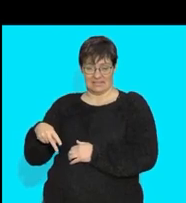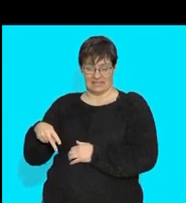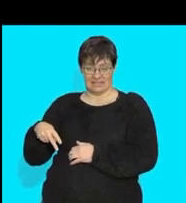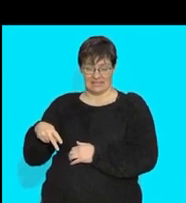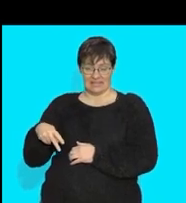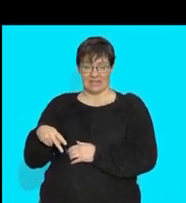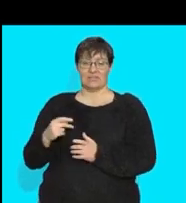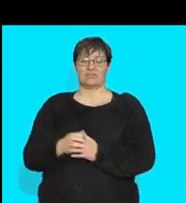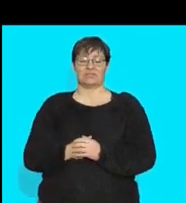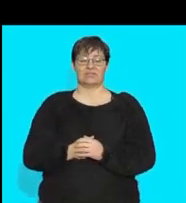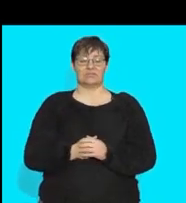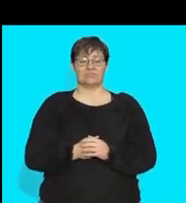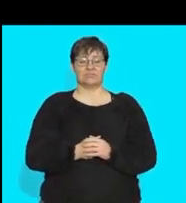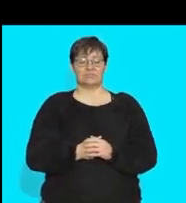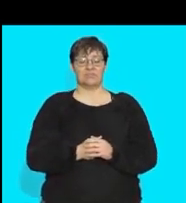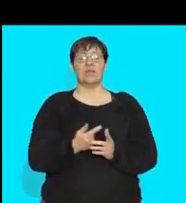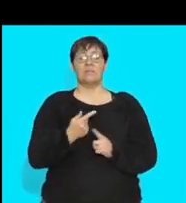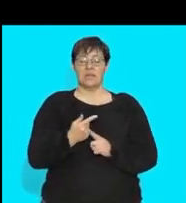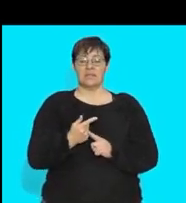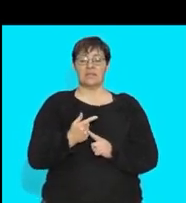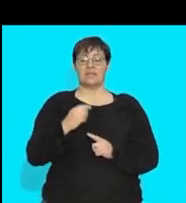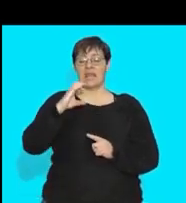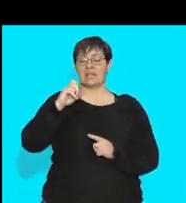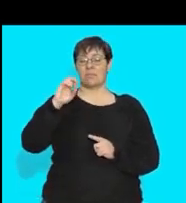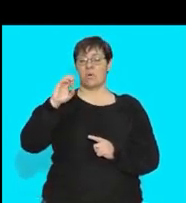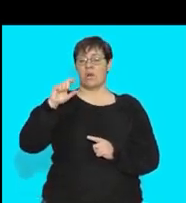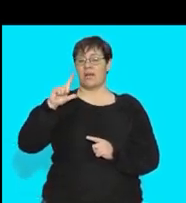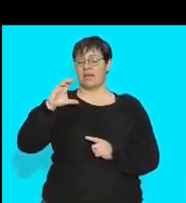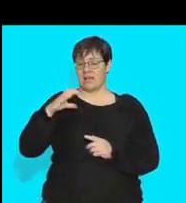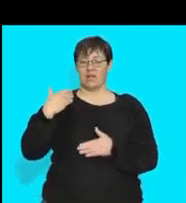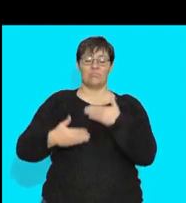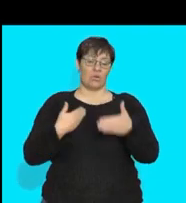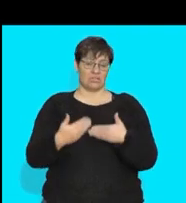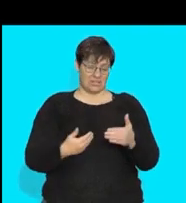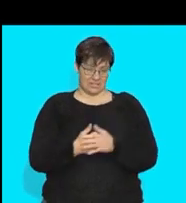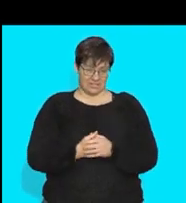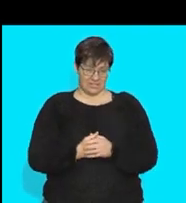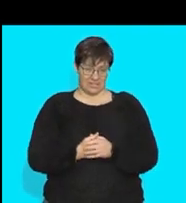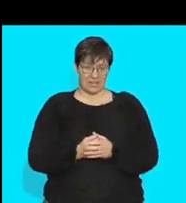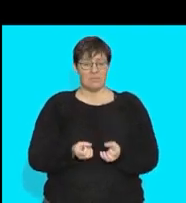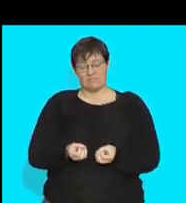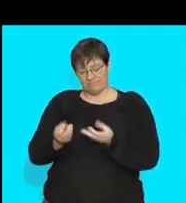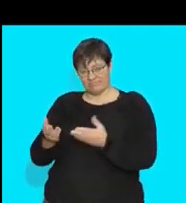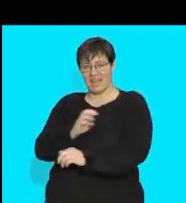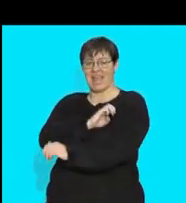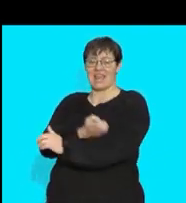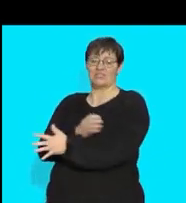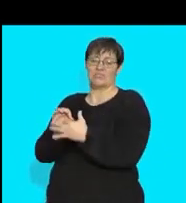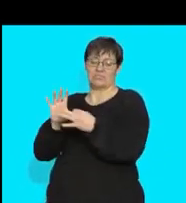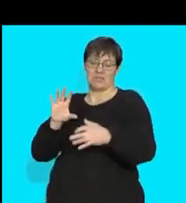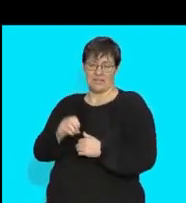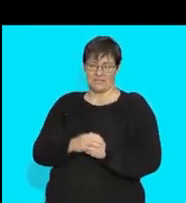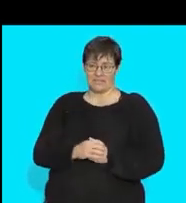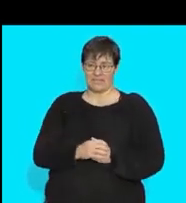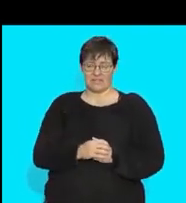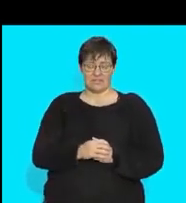a catabolic process where we break down the glucose and release energy. These two